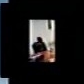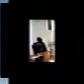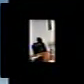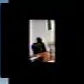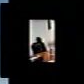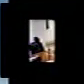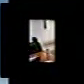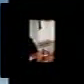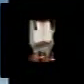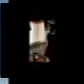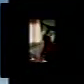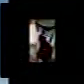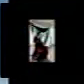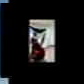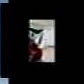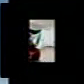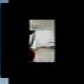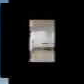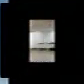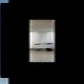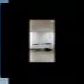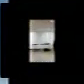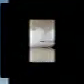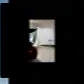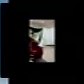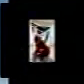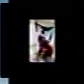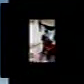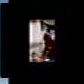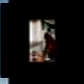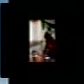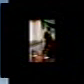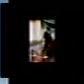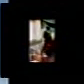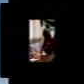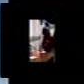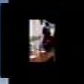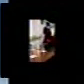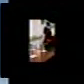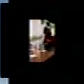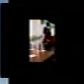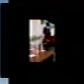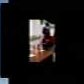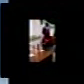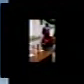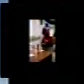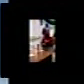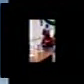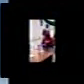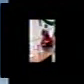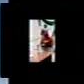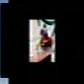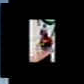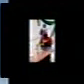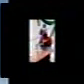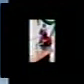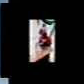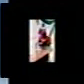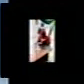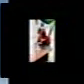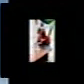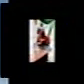on your chest is taken away in Jesus' name. The woman that has been pregnant for more